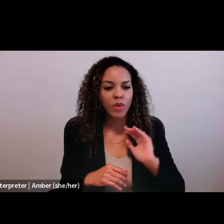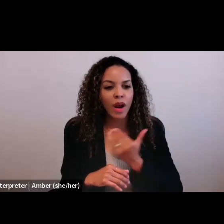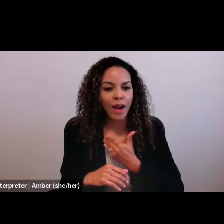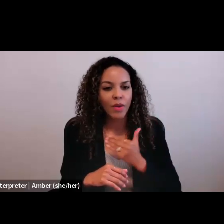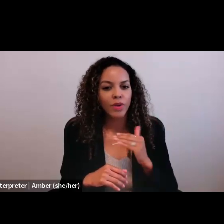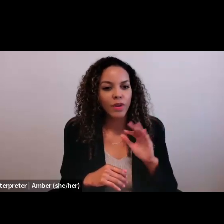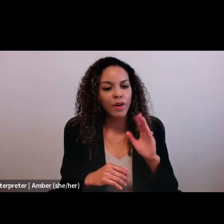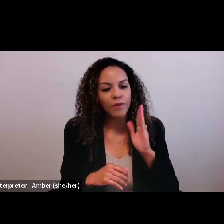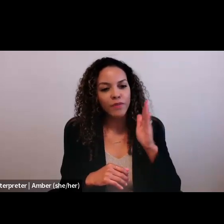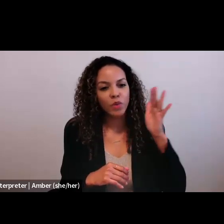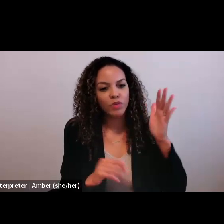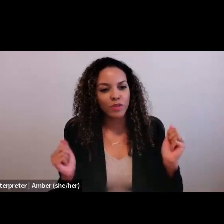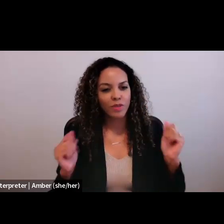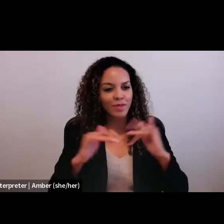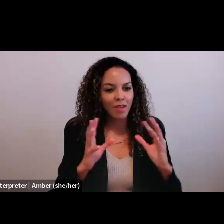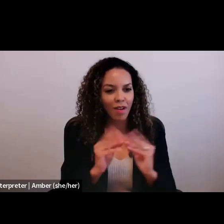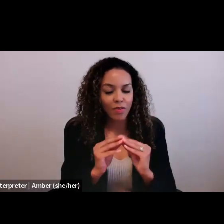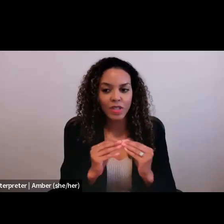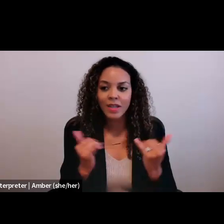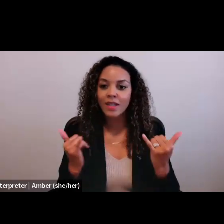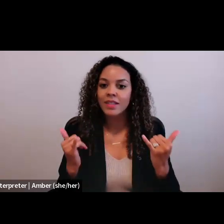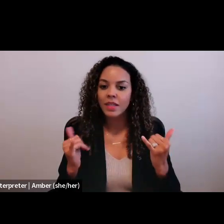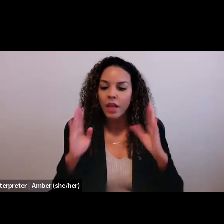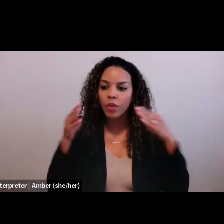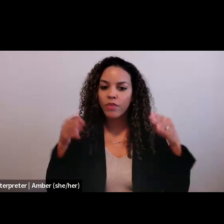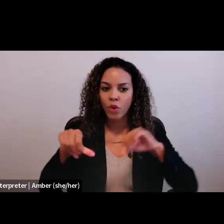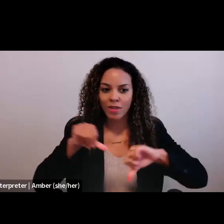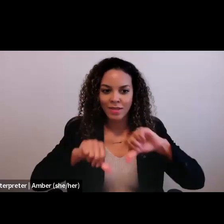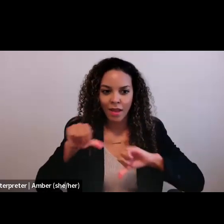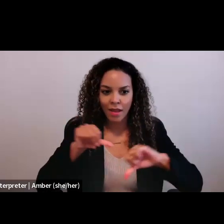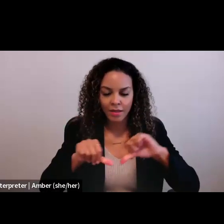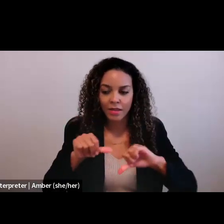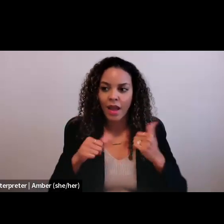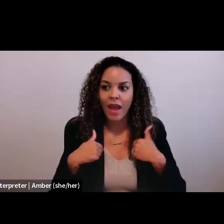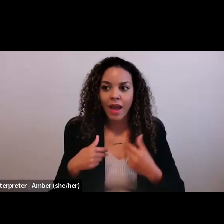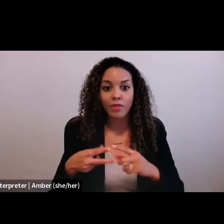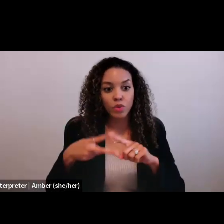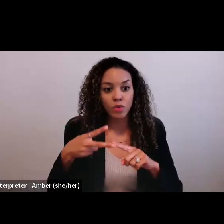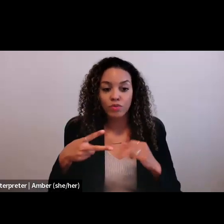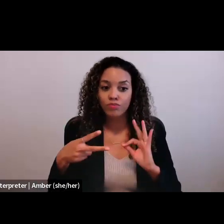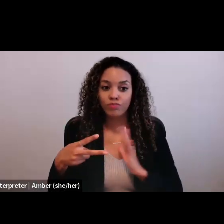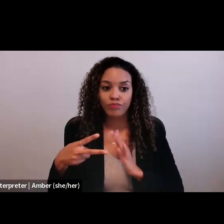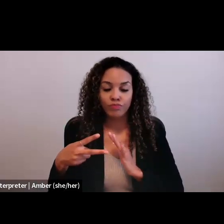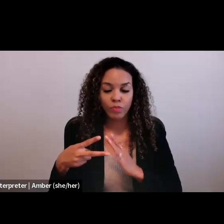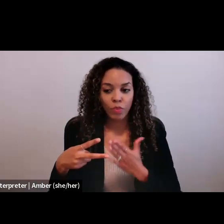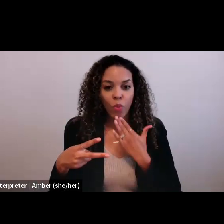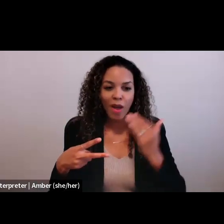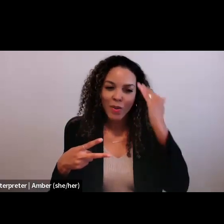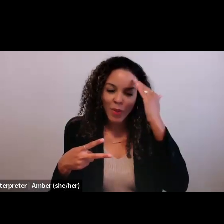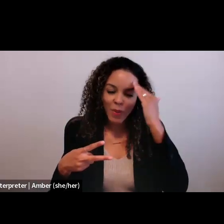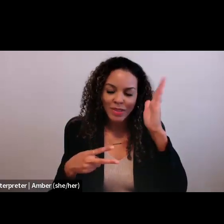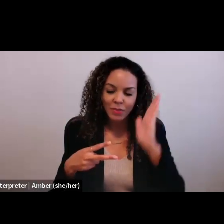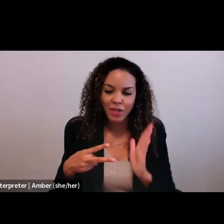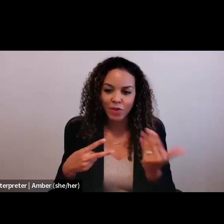Futures Conference. Today, the pillar is science, and we have two very well-known speakers with us today. I'd like